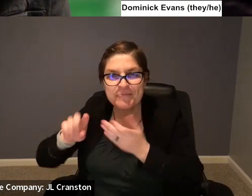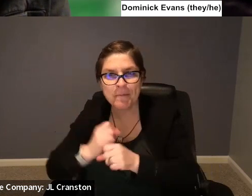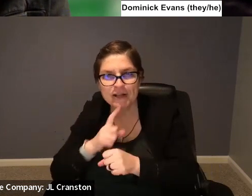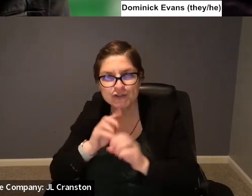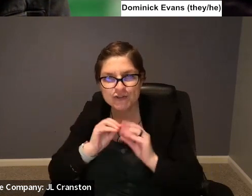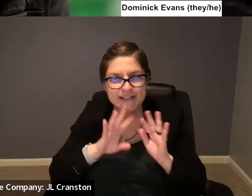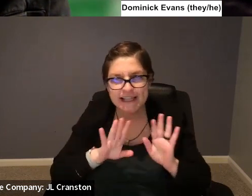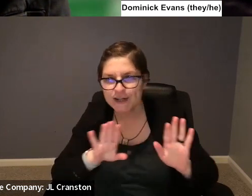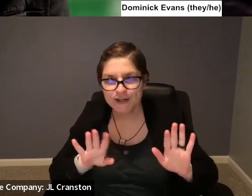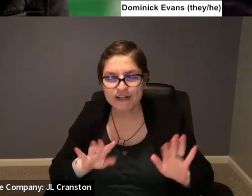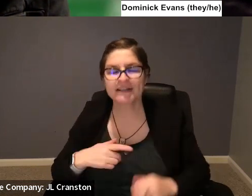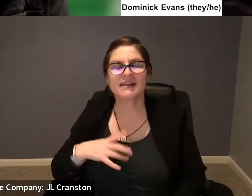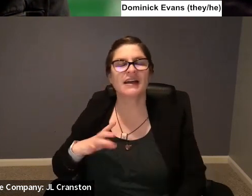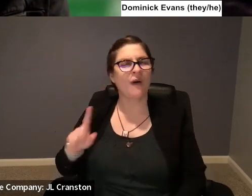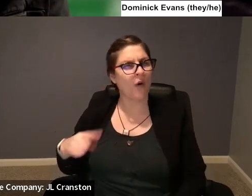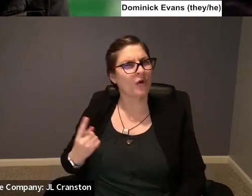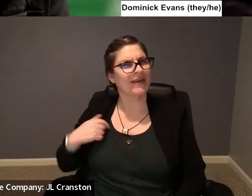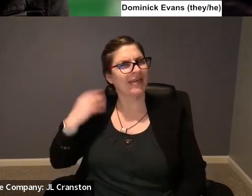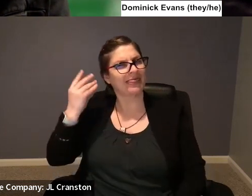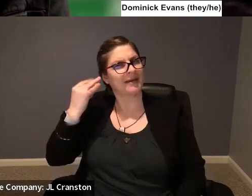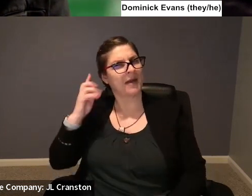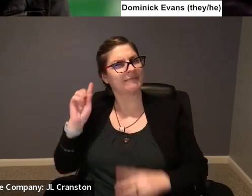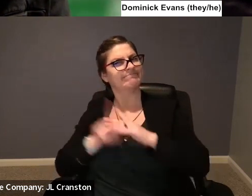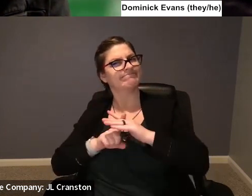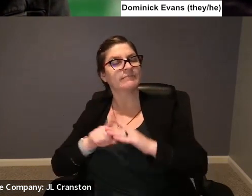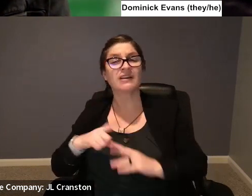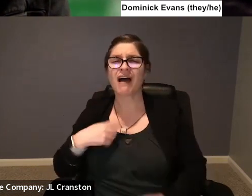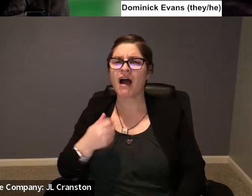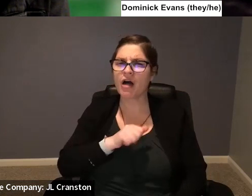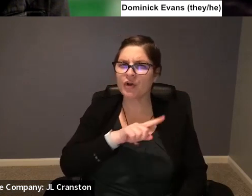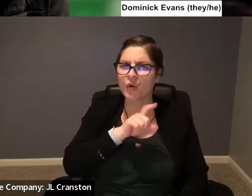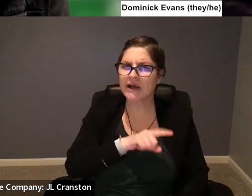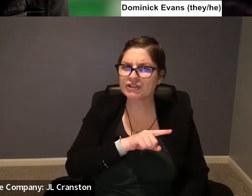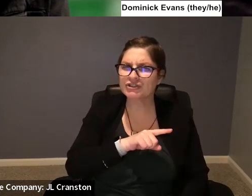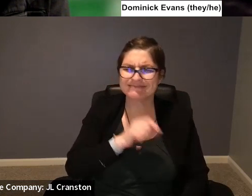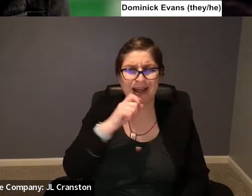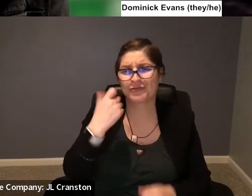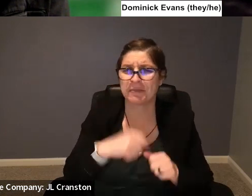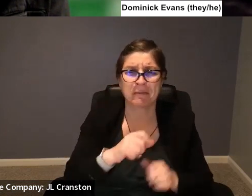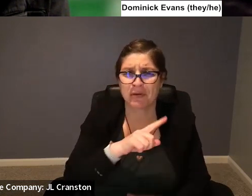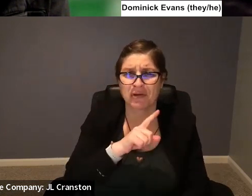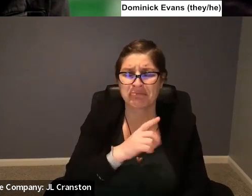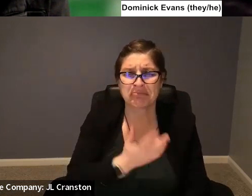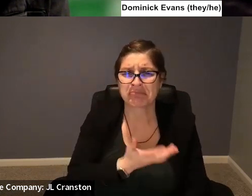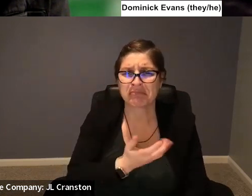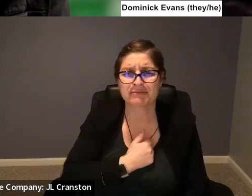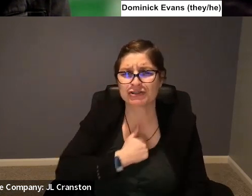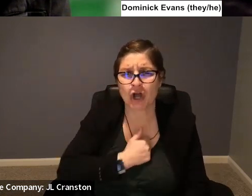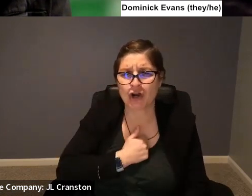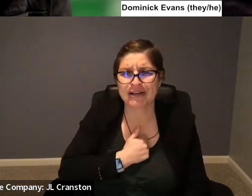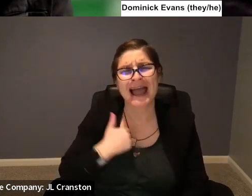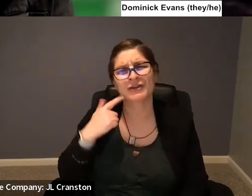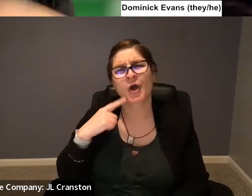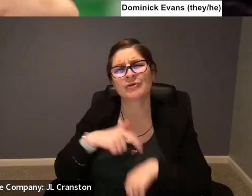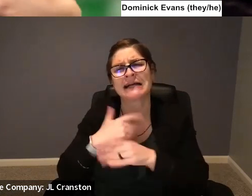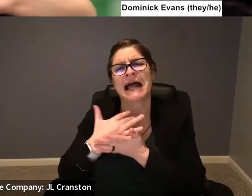the only one I can think. For the other question, I don't remember what that question is. I'm sorry. I know we're running out